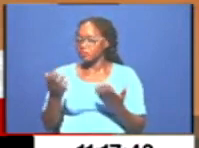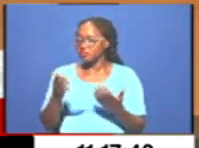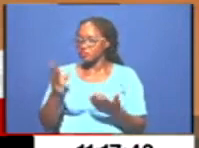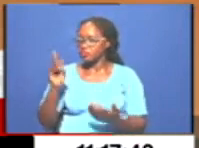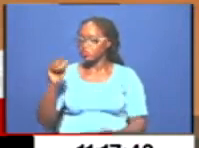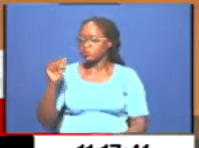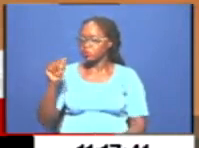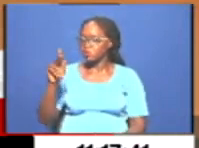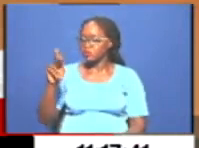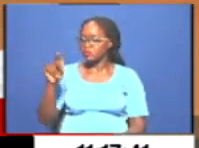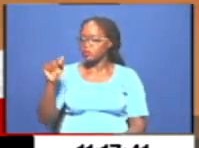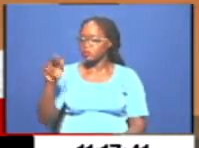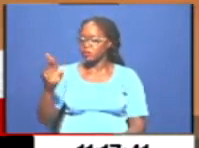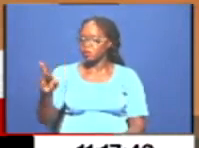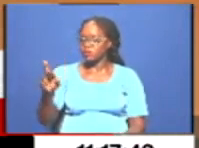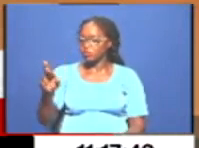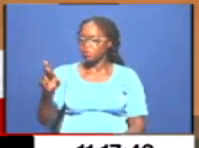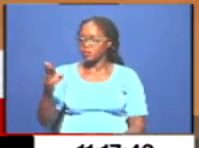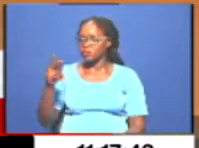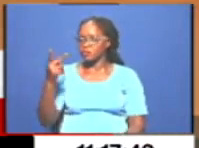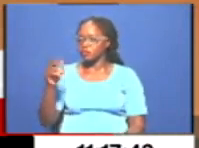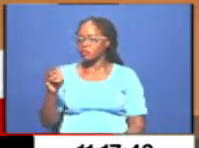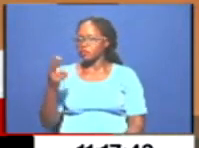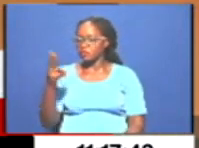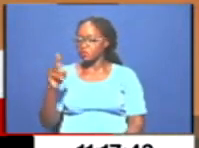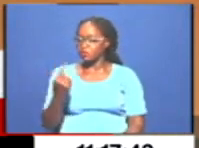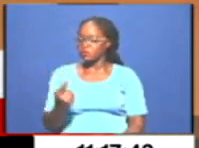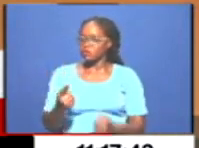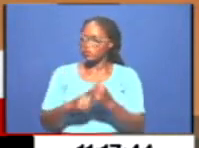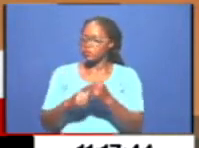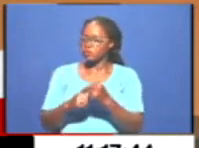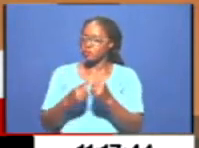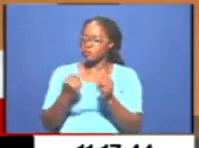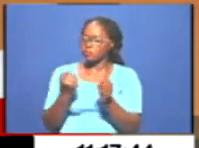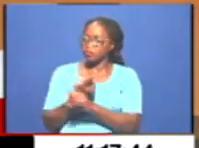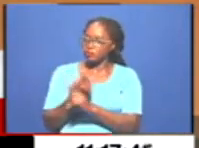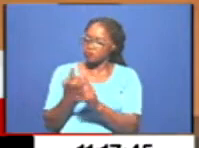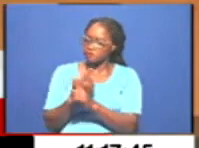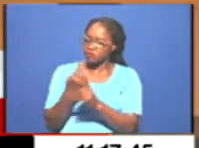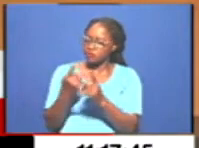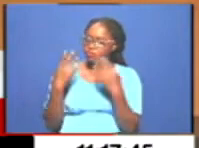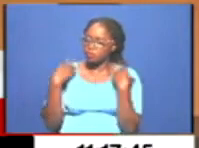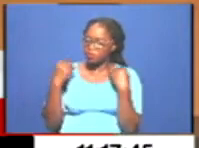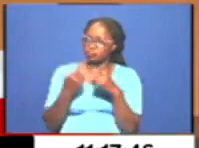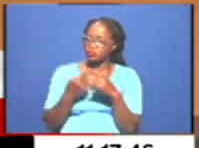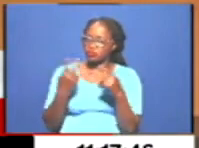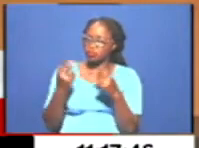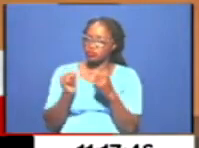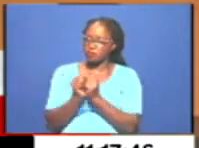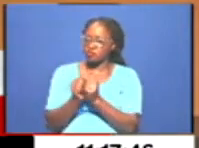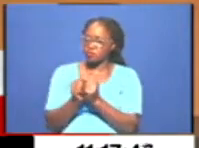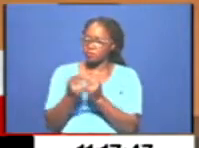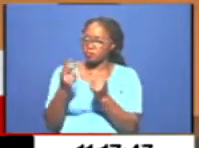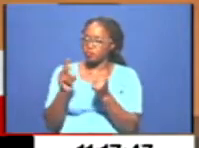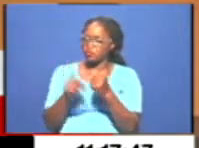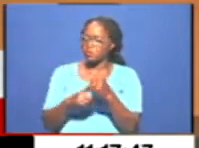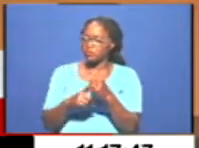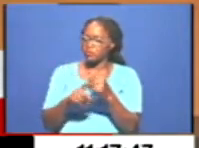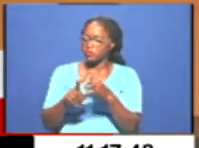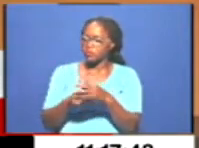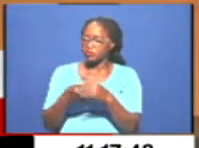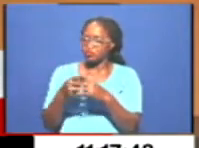aim, that we prepare so many youth in so many different sports that from 2026 onwards, we start a generation